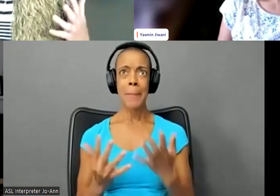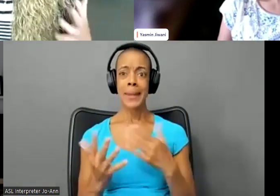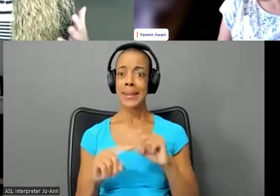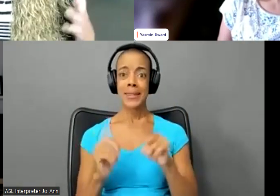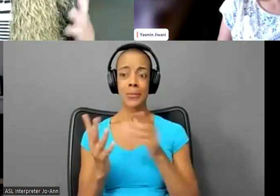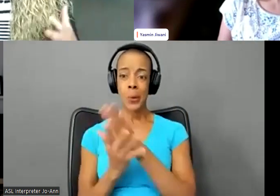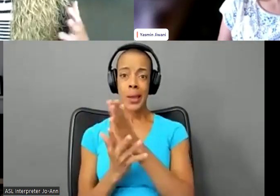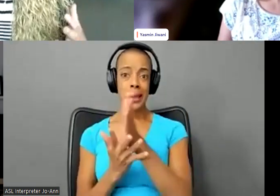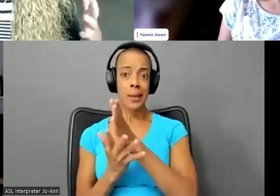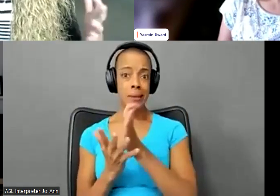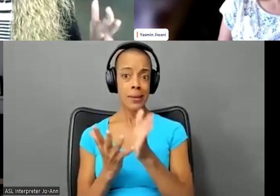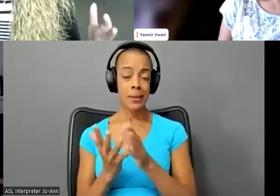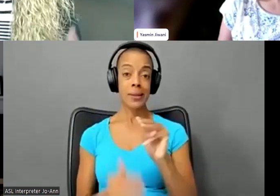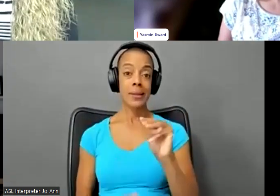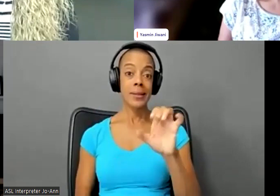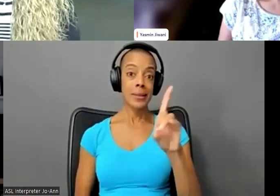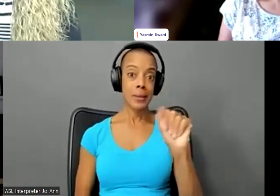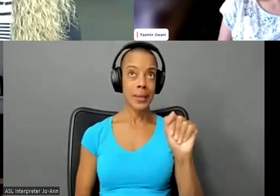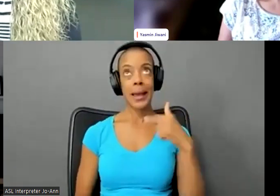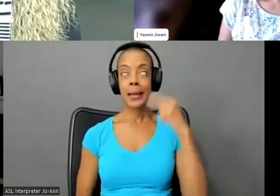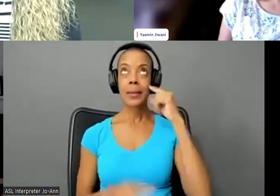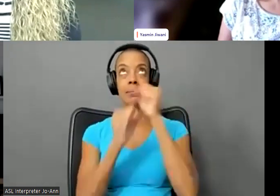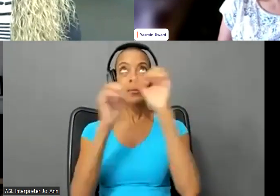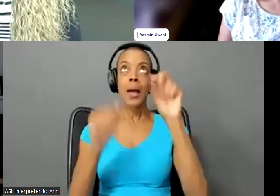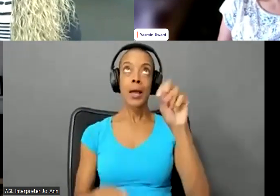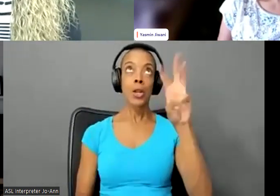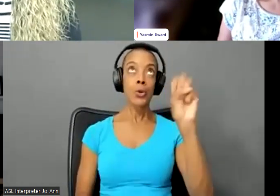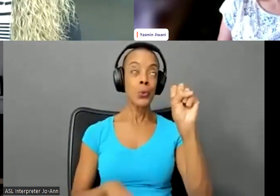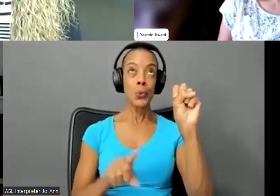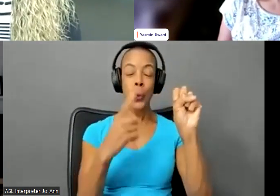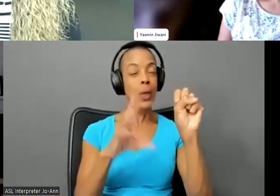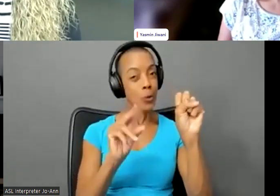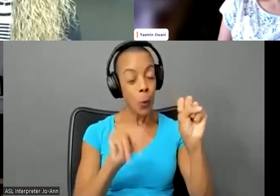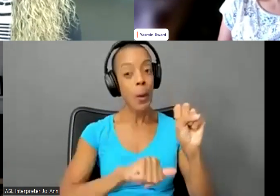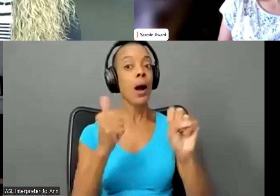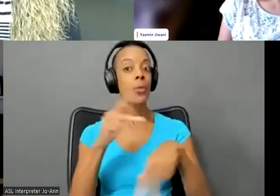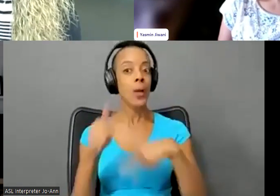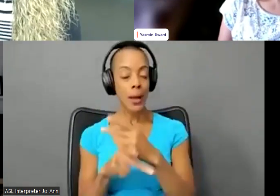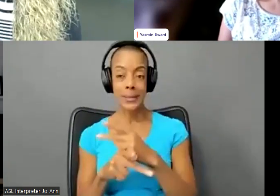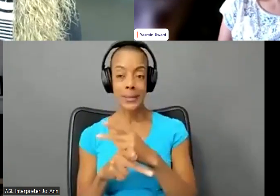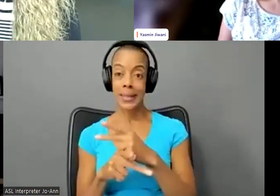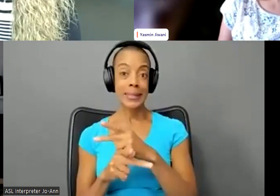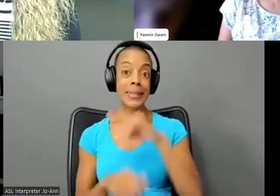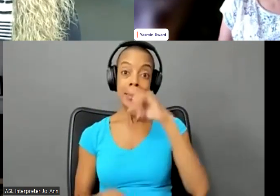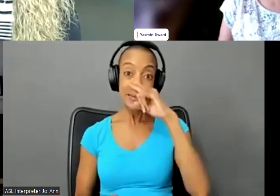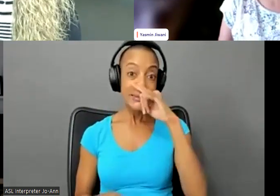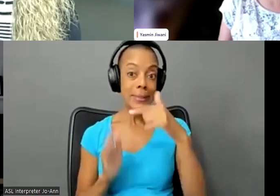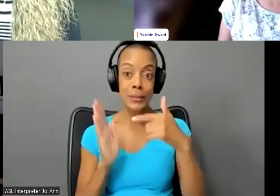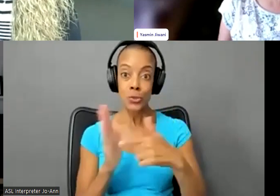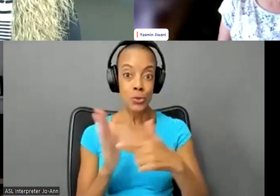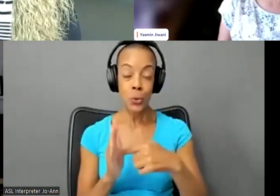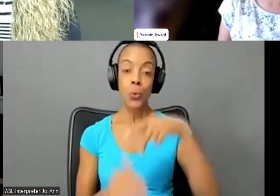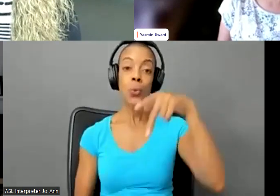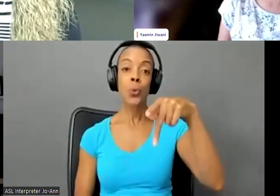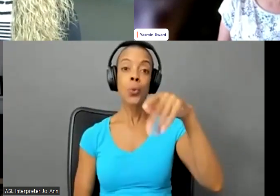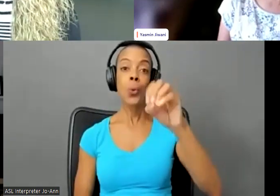that we kind of, when I hear media, I think of the news, but also in kids shows. I mean, Pocahontas is a great example